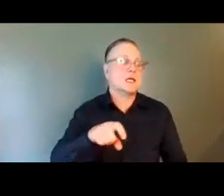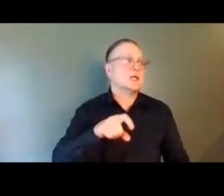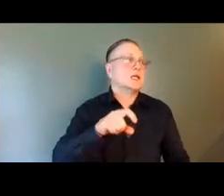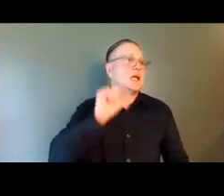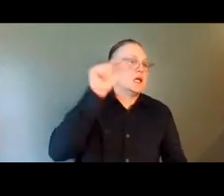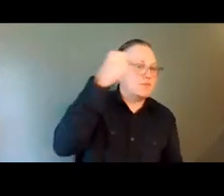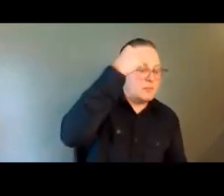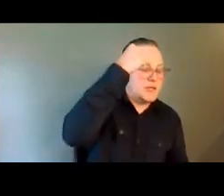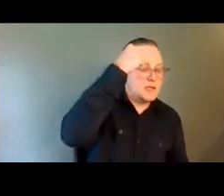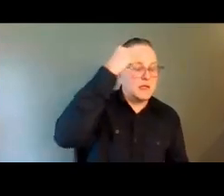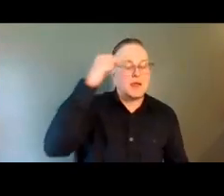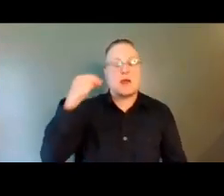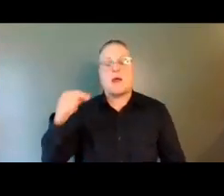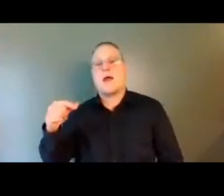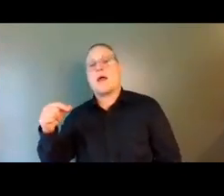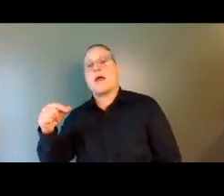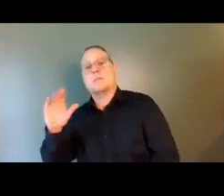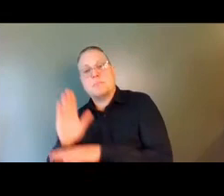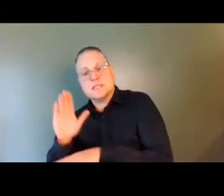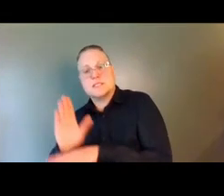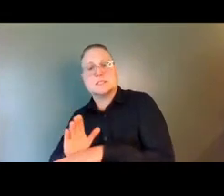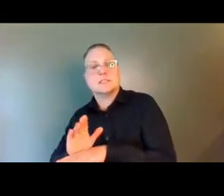a common language. Thank you.